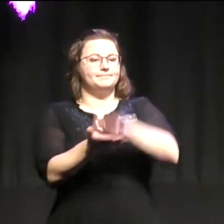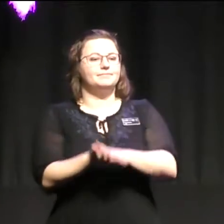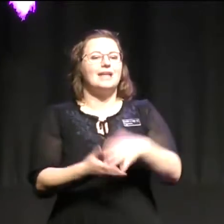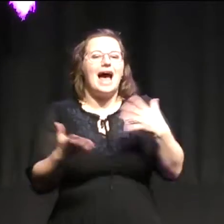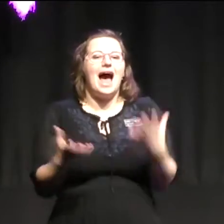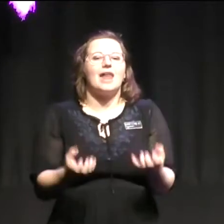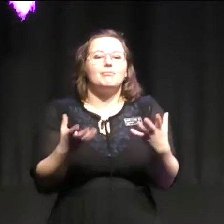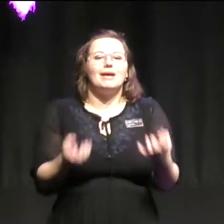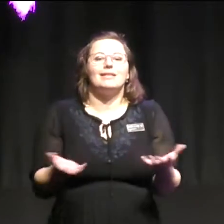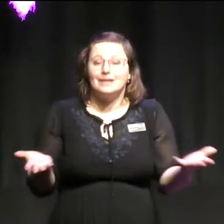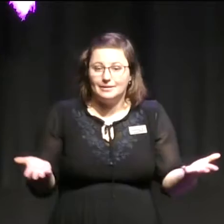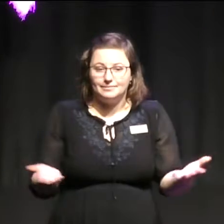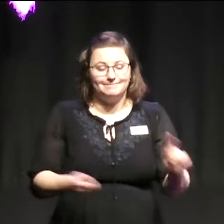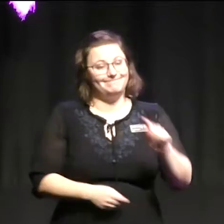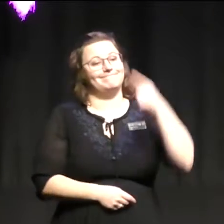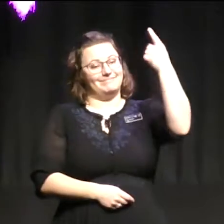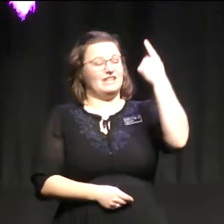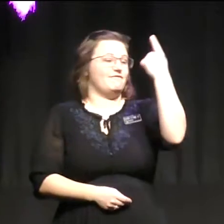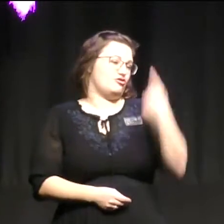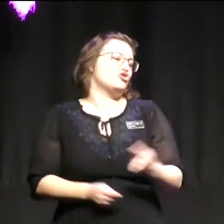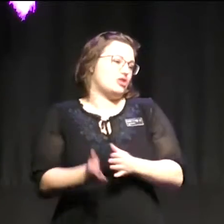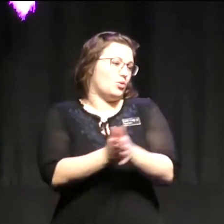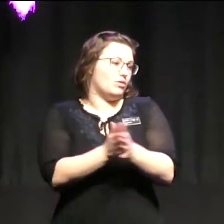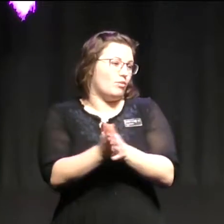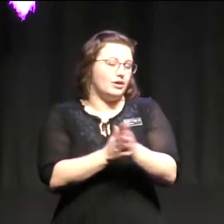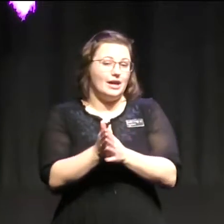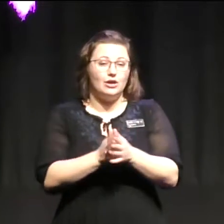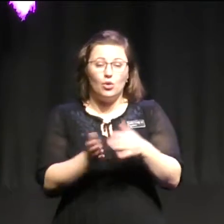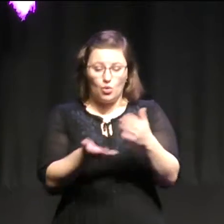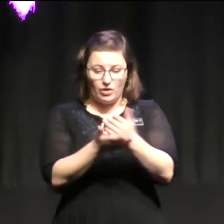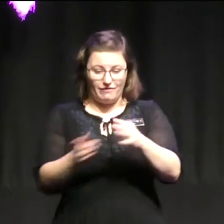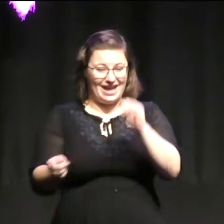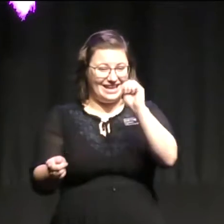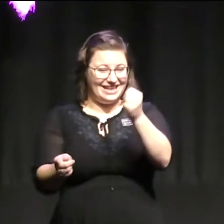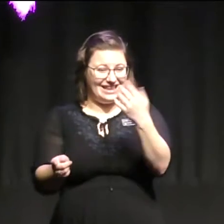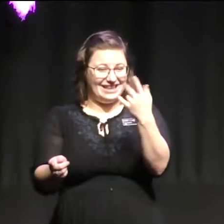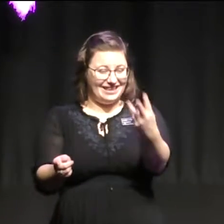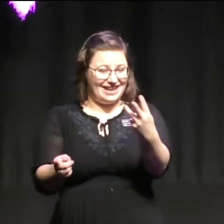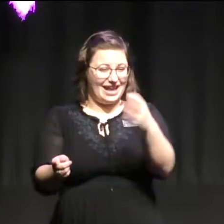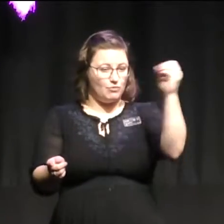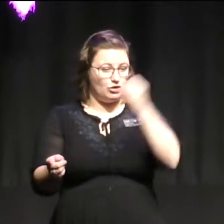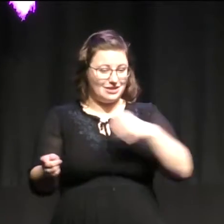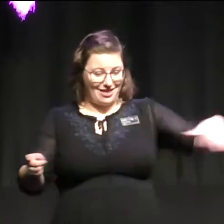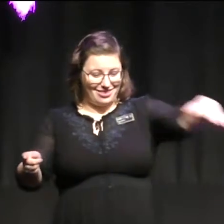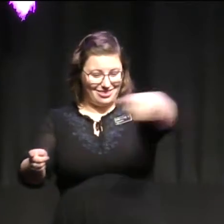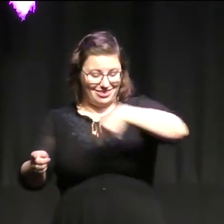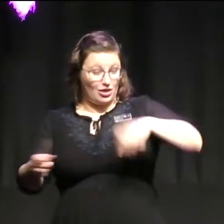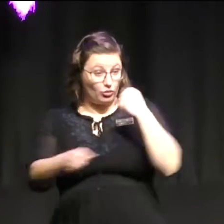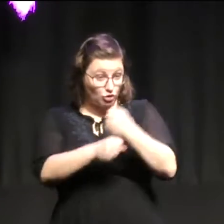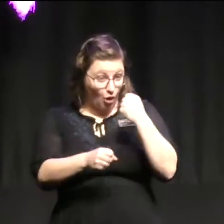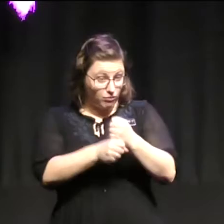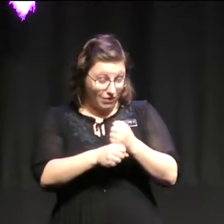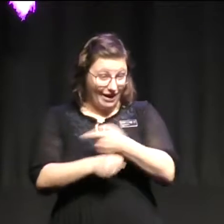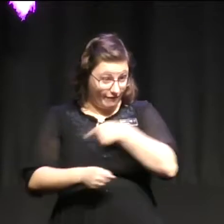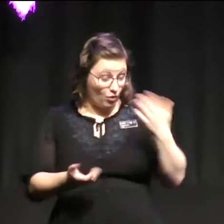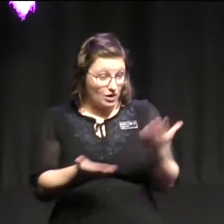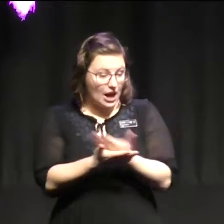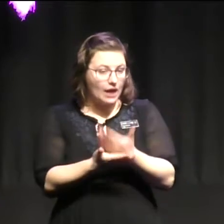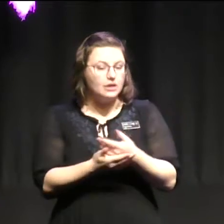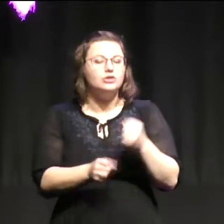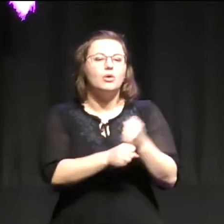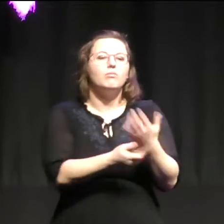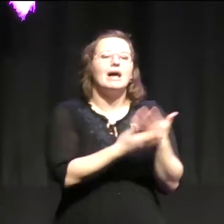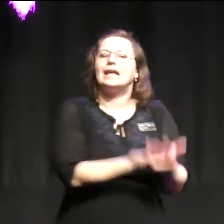that's the first and the foremost challenge. And 93% of the workforce in our country is in the informal